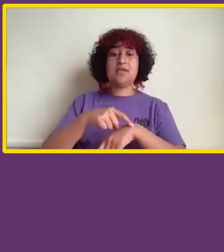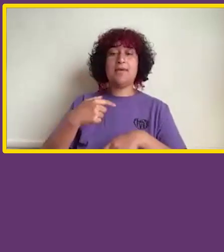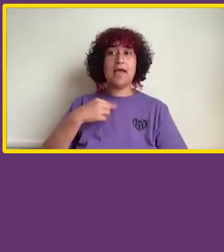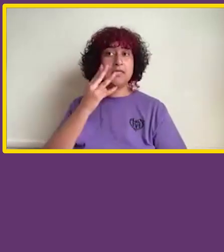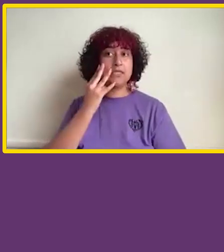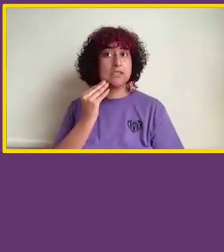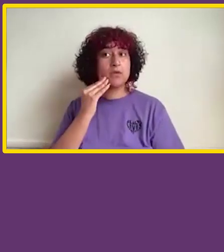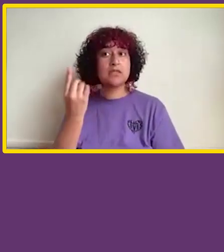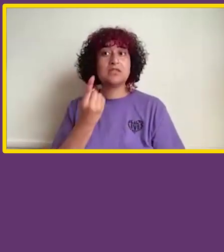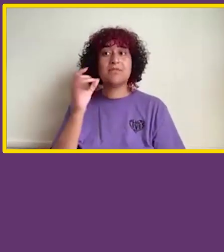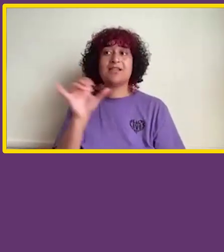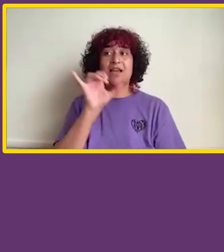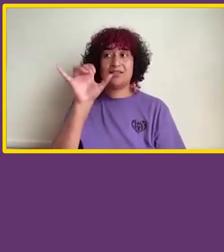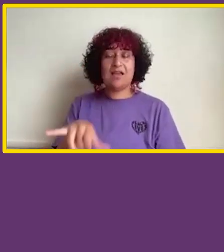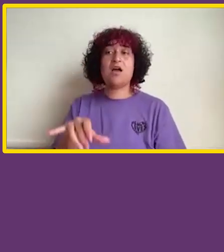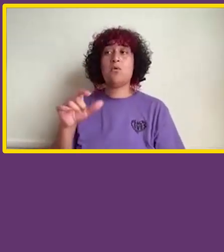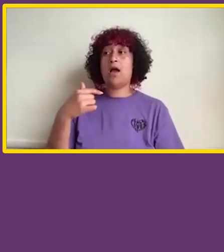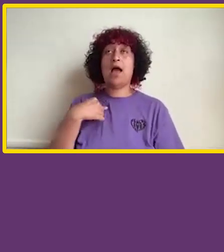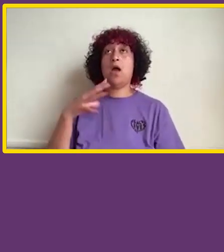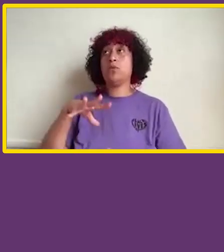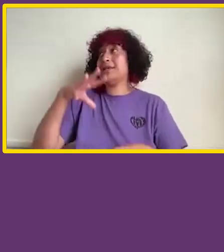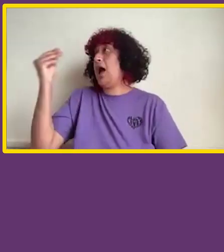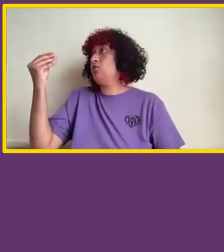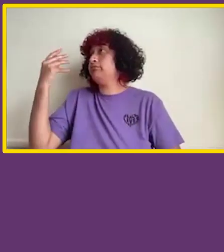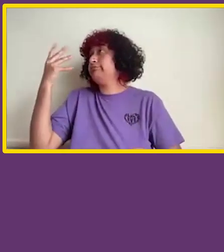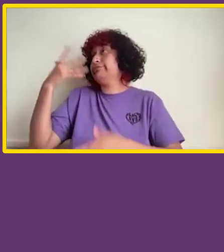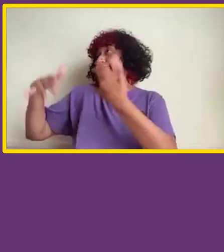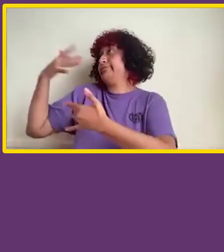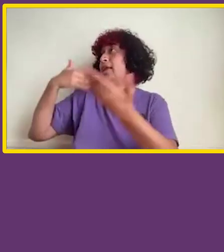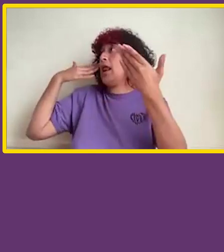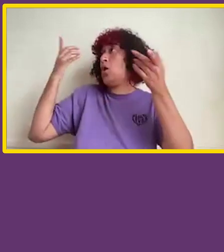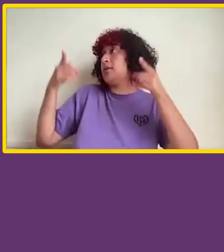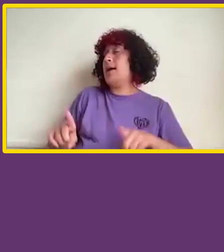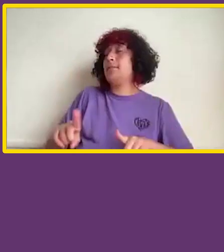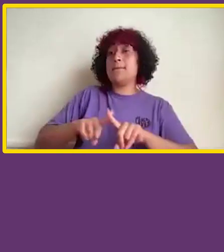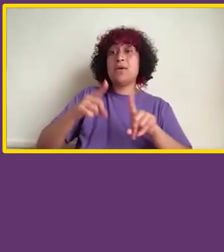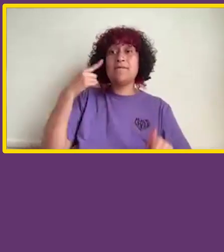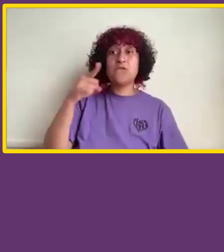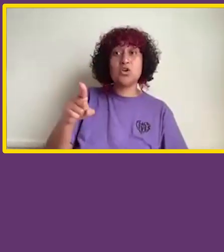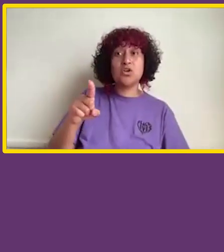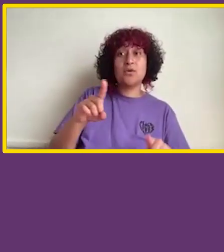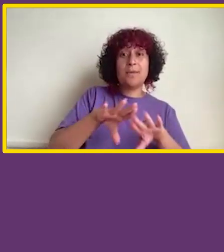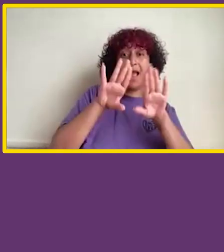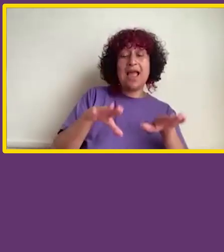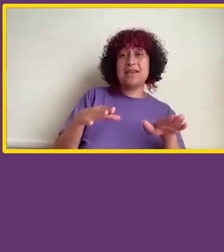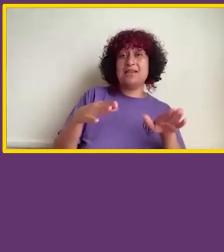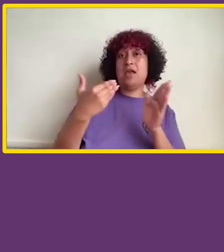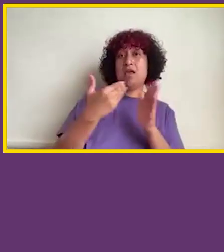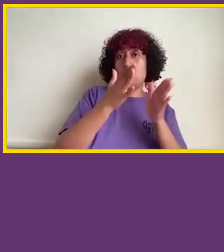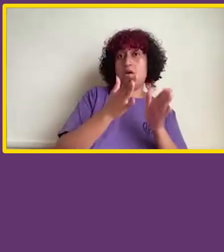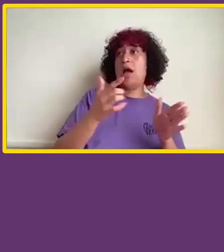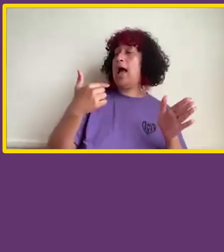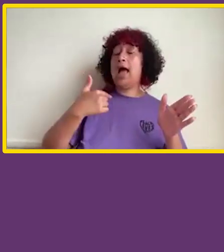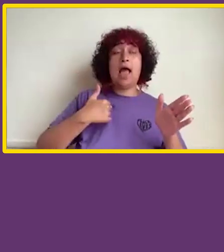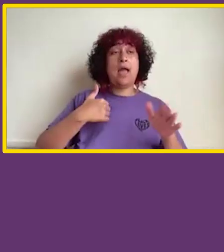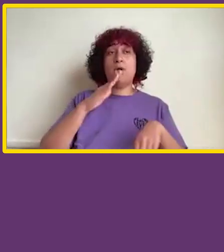experienced something like that, where I was out. I didn't know what was going on. But for him, it was, I'm on it. I'm going